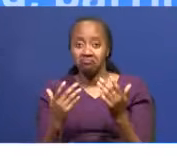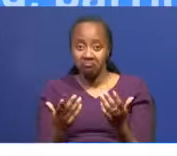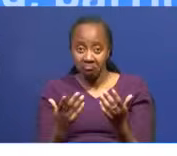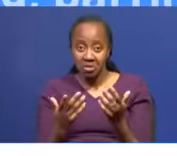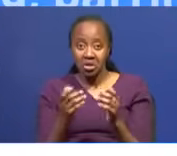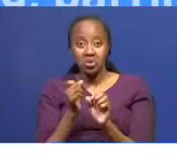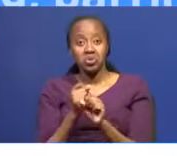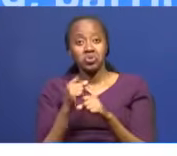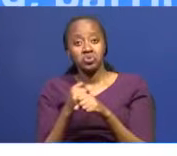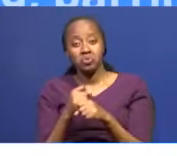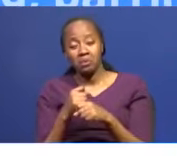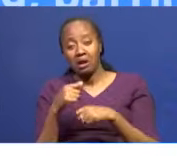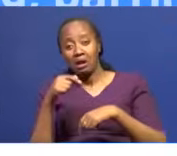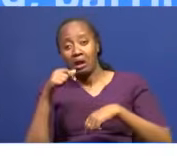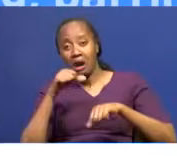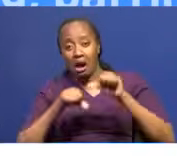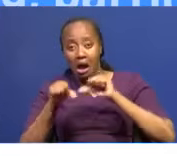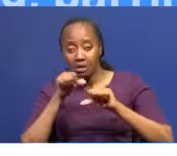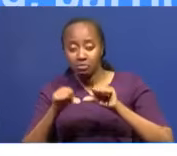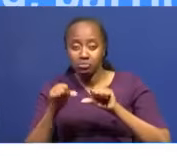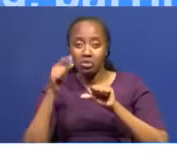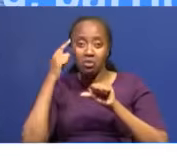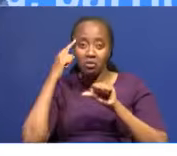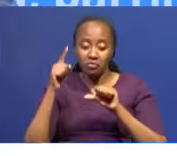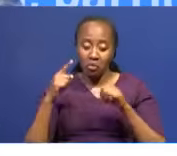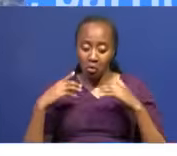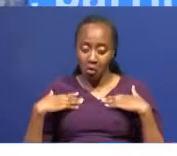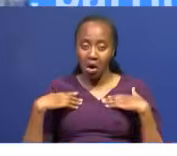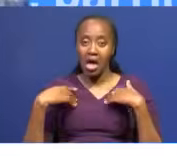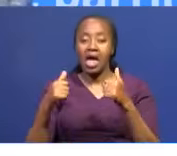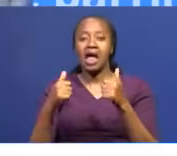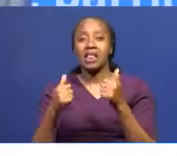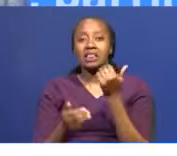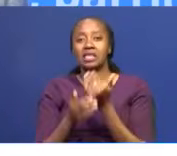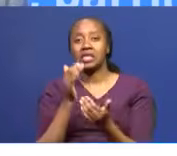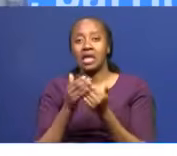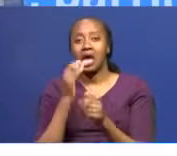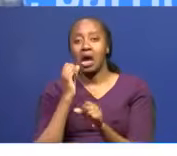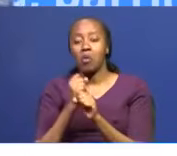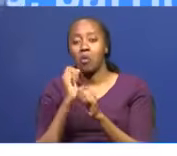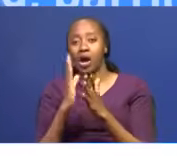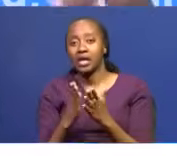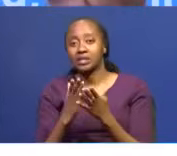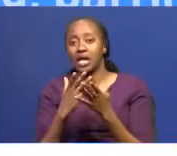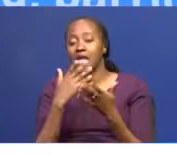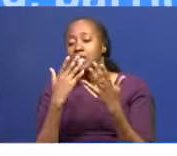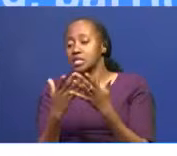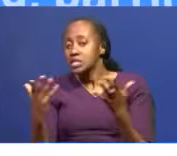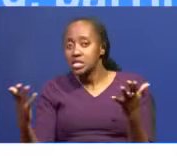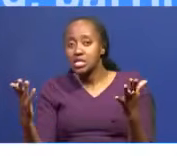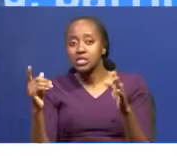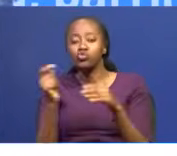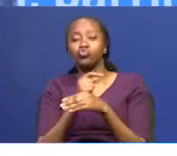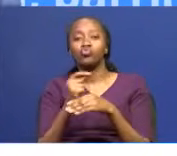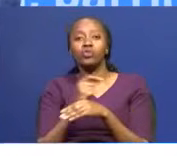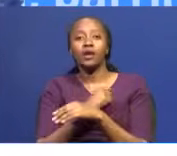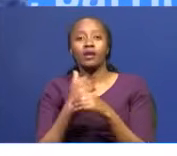to make sure that the healthcare workers are there, the commodities are there, they are trained, and all